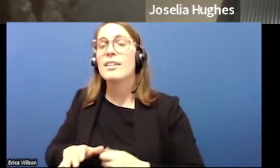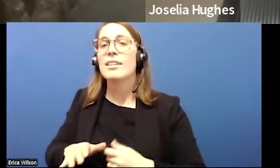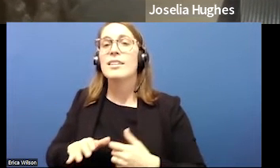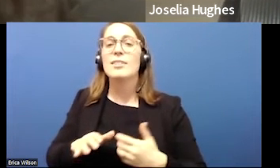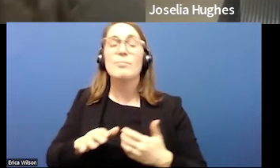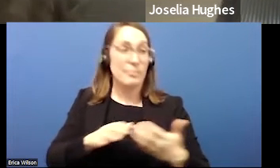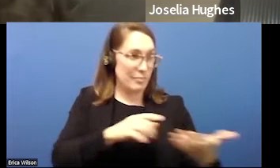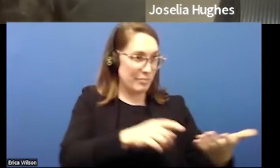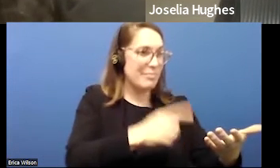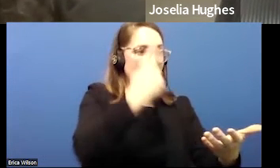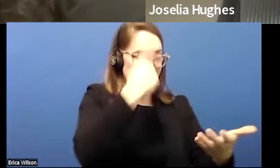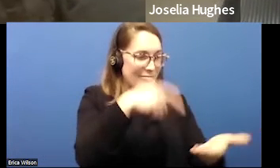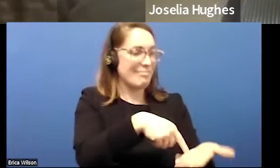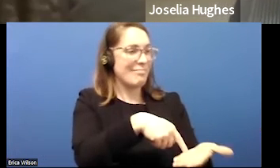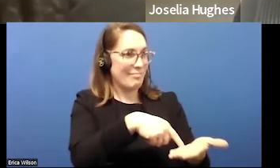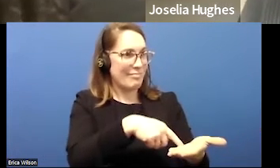Which brings me to